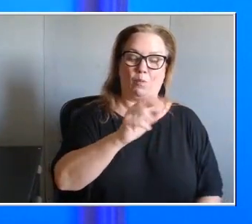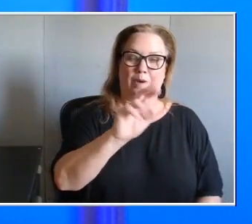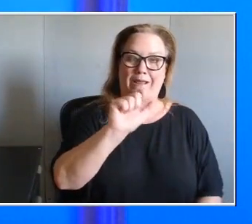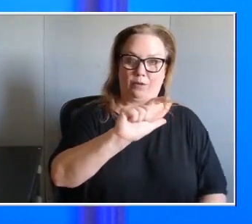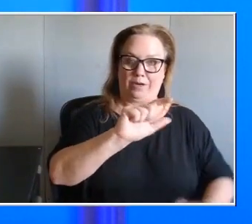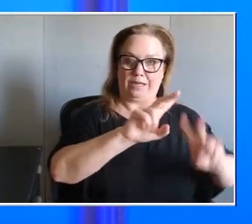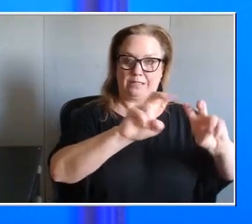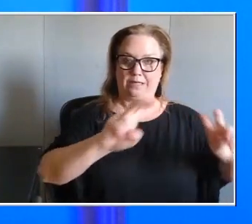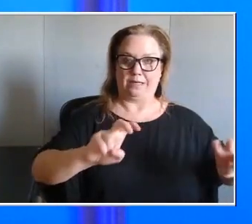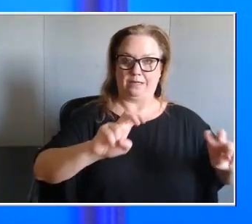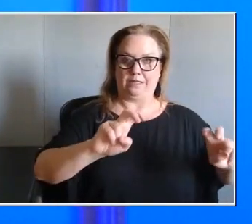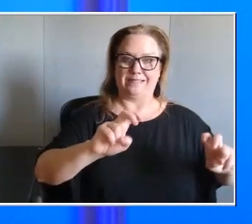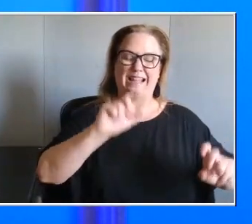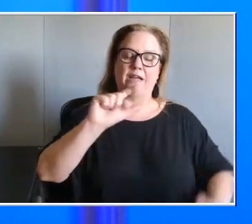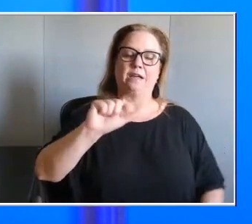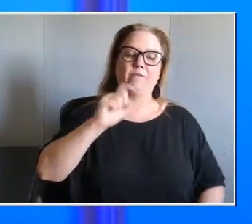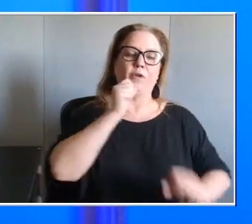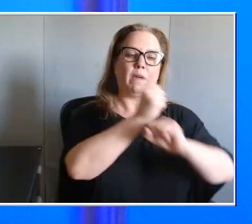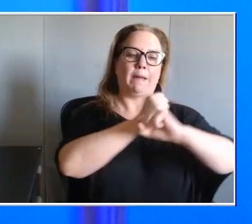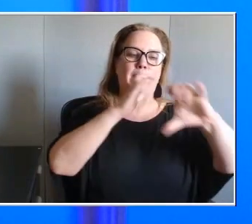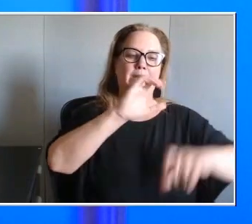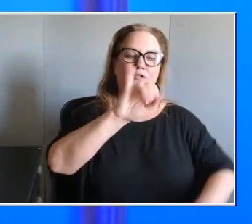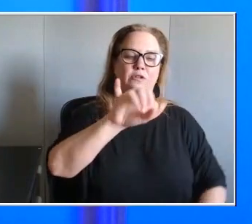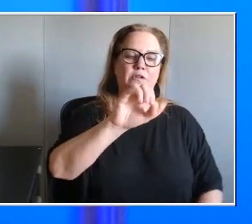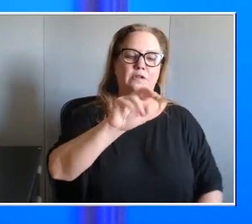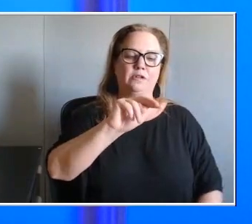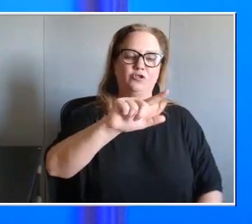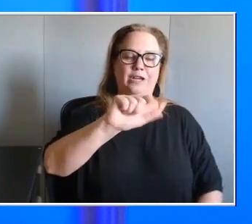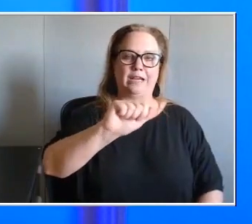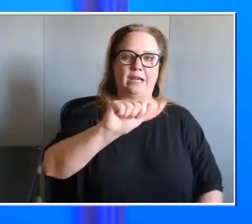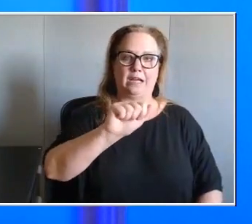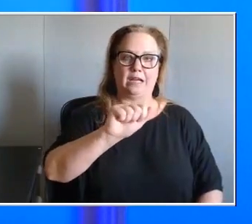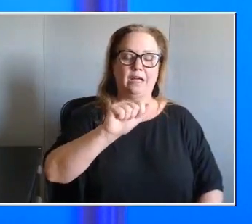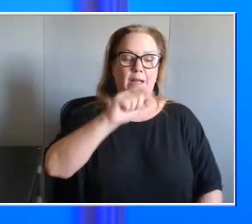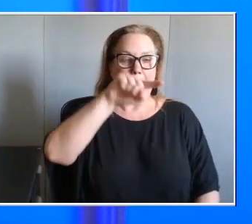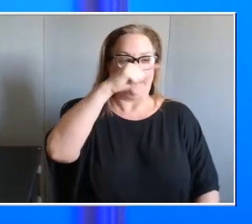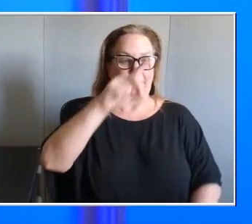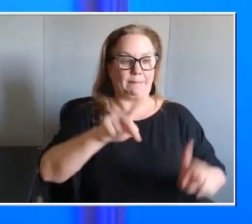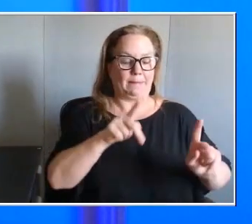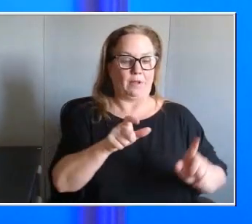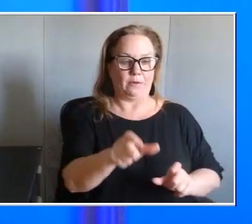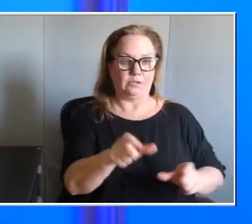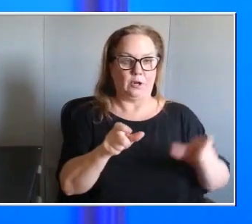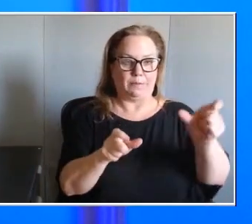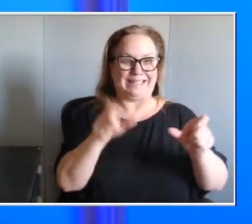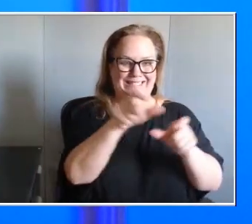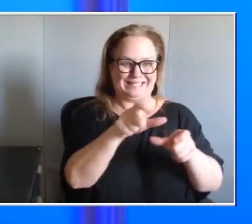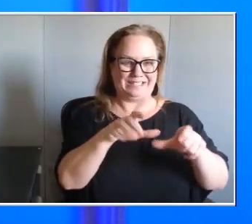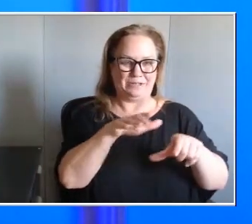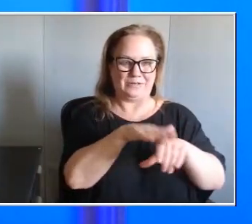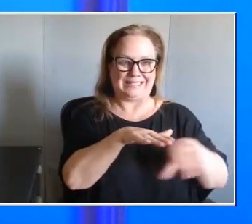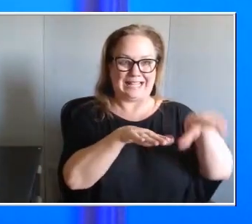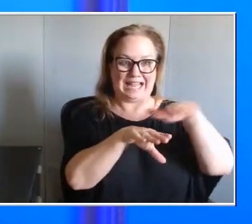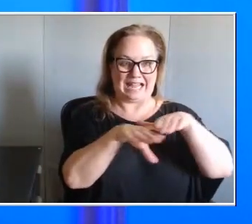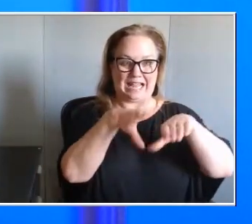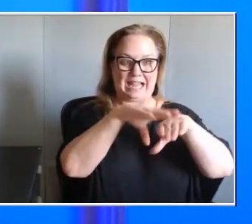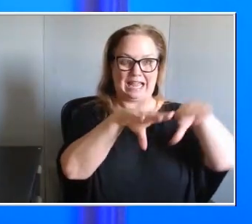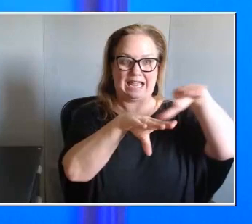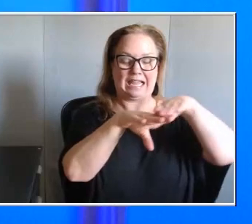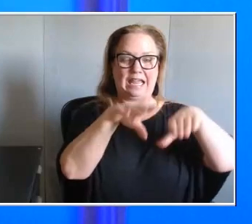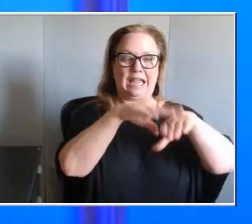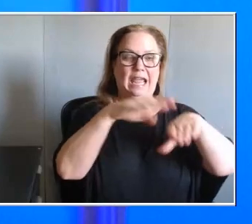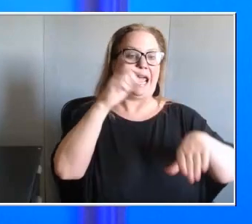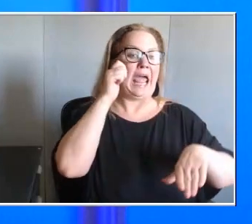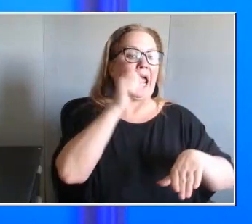is a Jenga game. So with black people, if you play Jenga, there's little pieces you put together, right? And so every day, there's